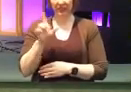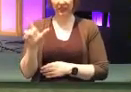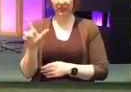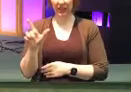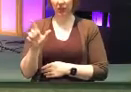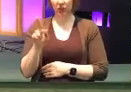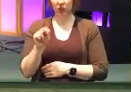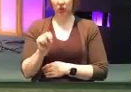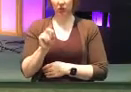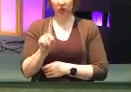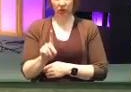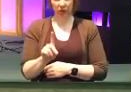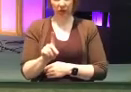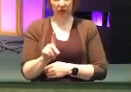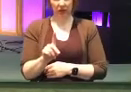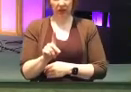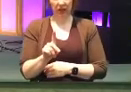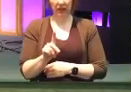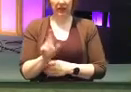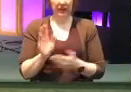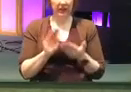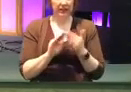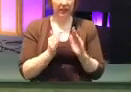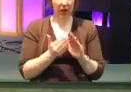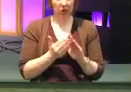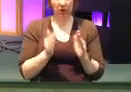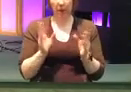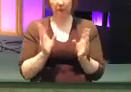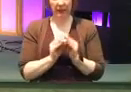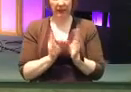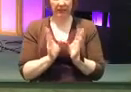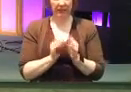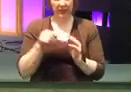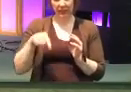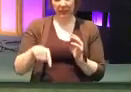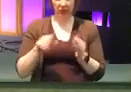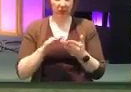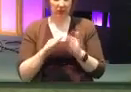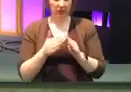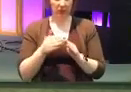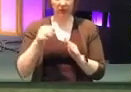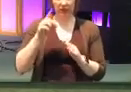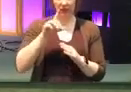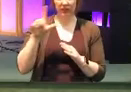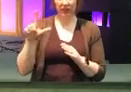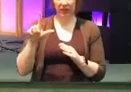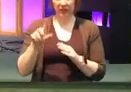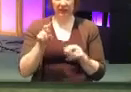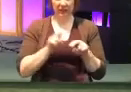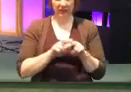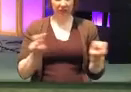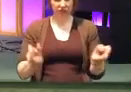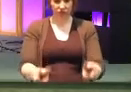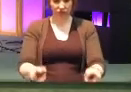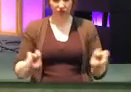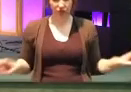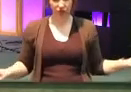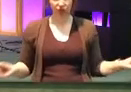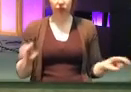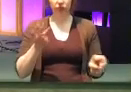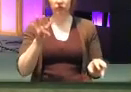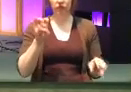North Dakota, in a town meeting downtown Devil's Lake that seated 400 people, history tells